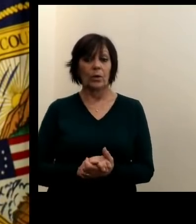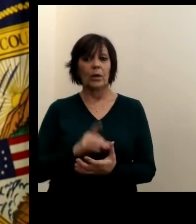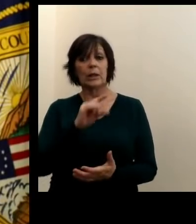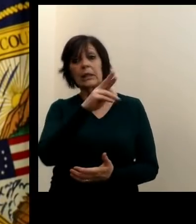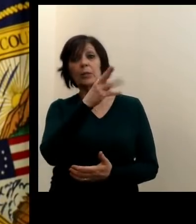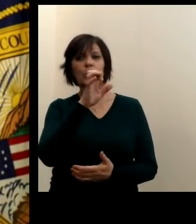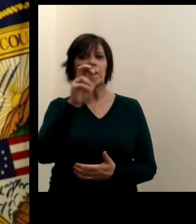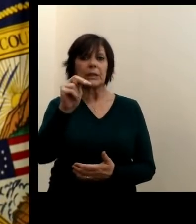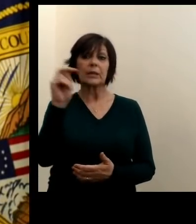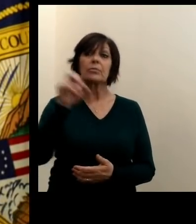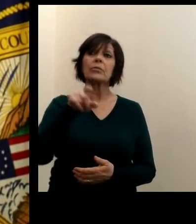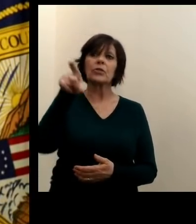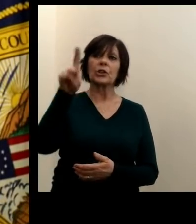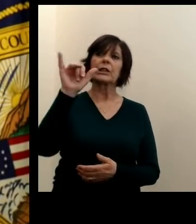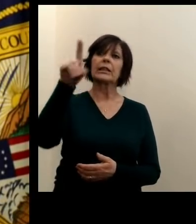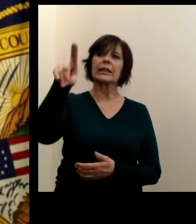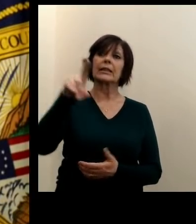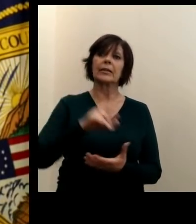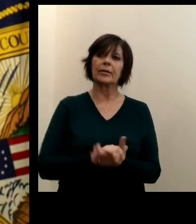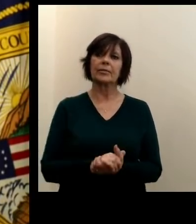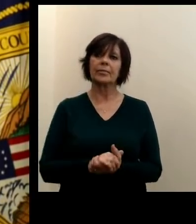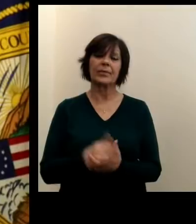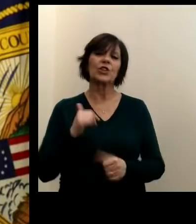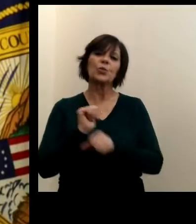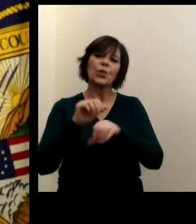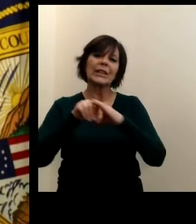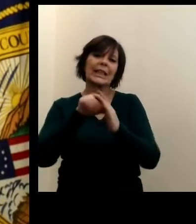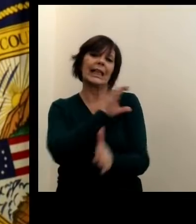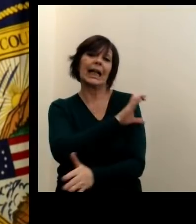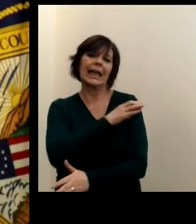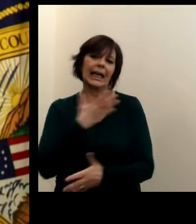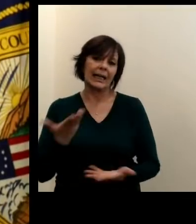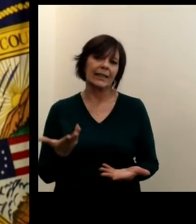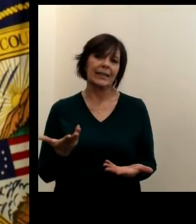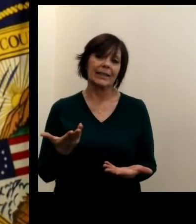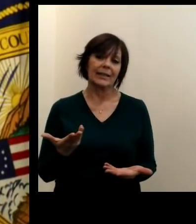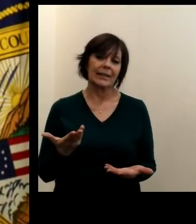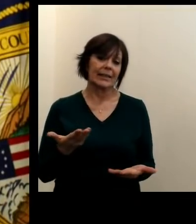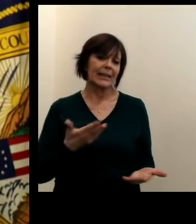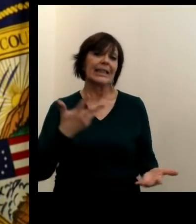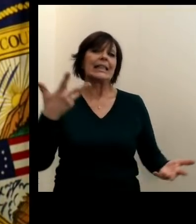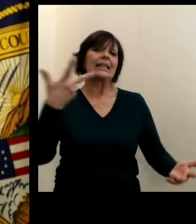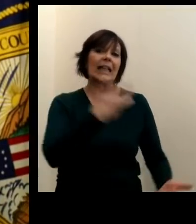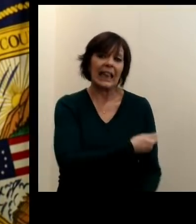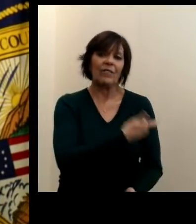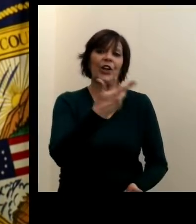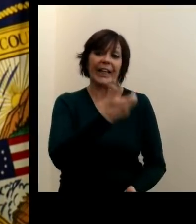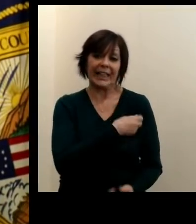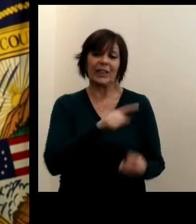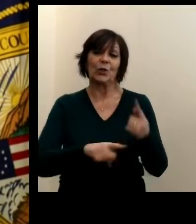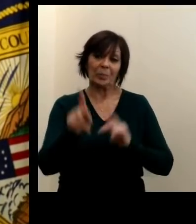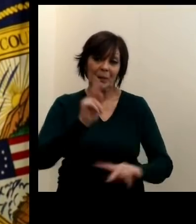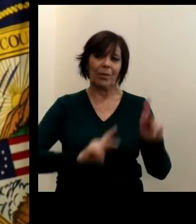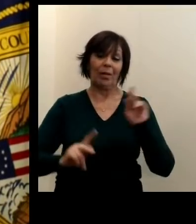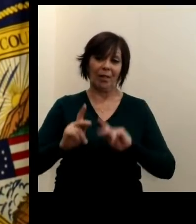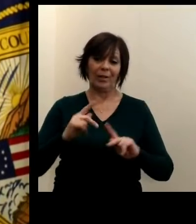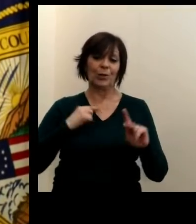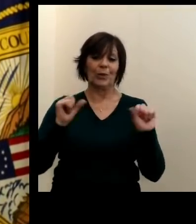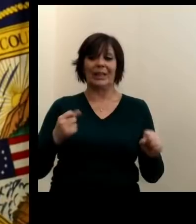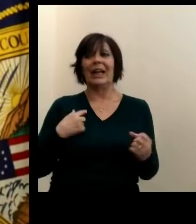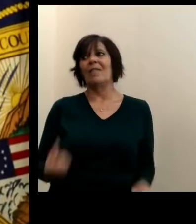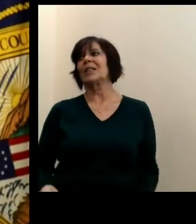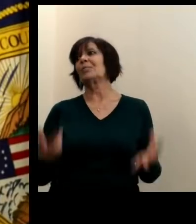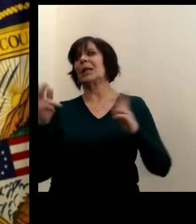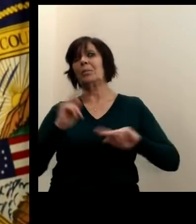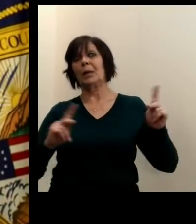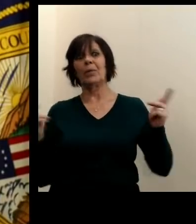Burstein got her first dose of vaccine, and she's been working in the clinic, actually delivering doses to individuals so that we can have as many people